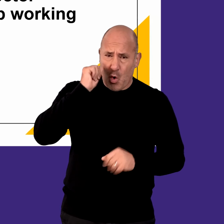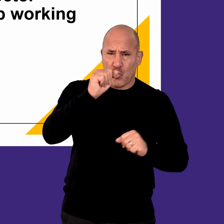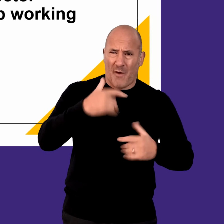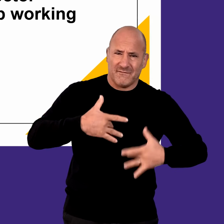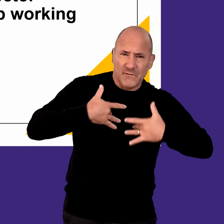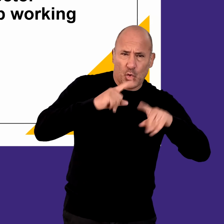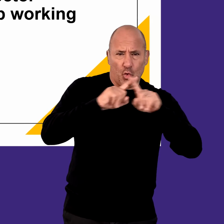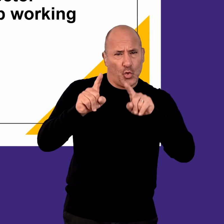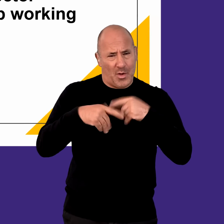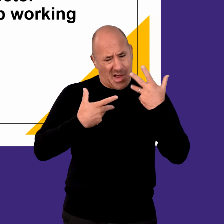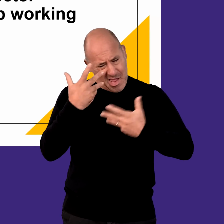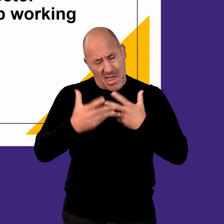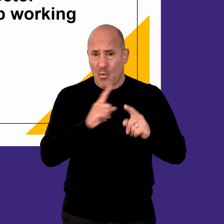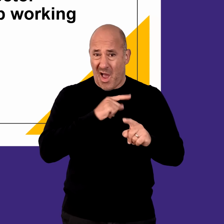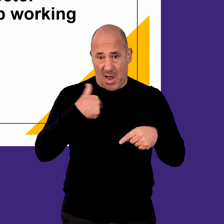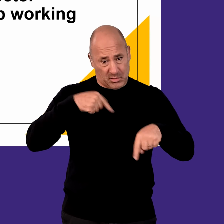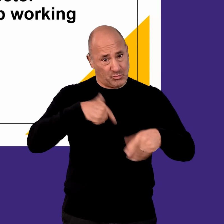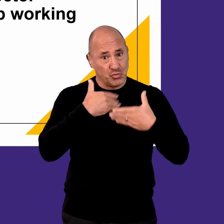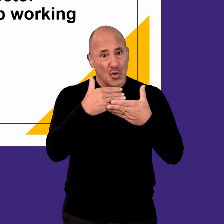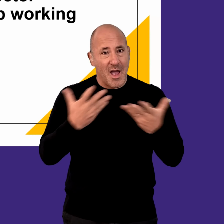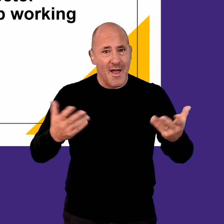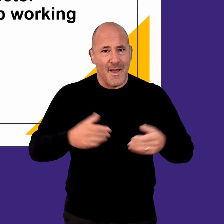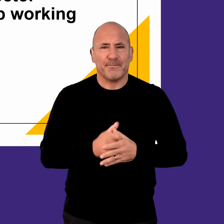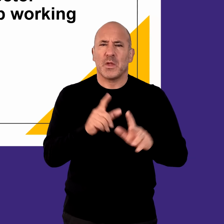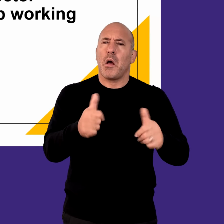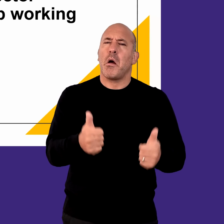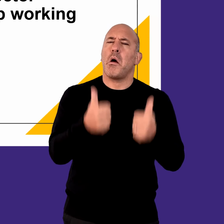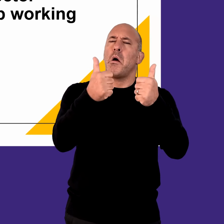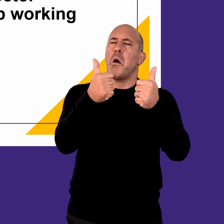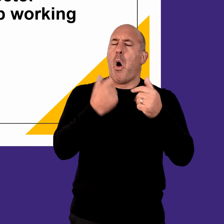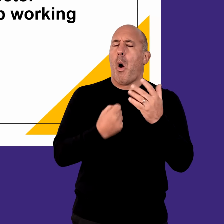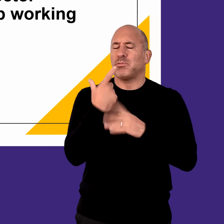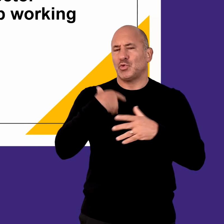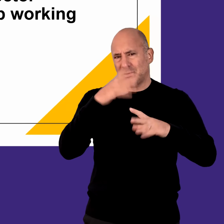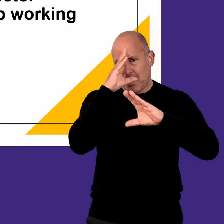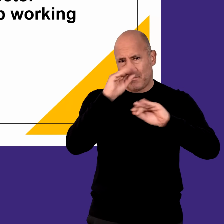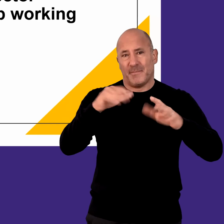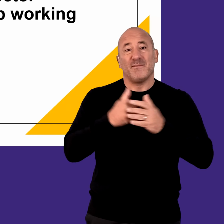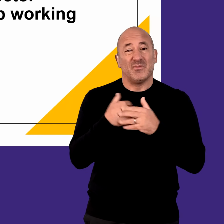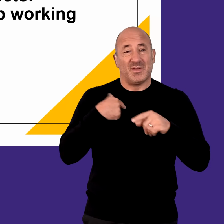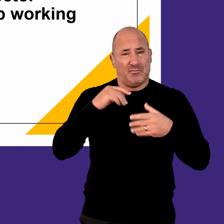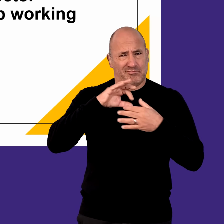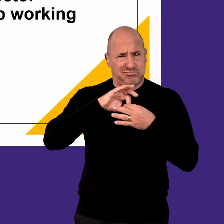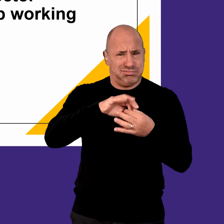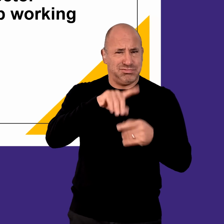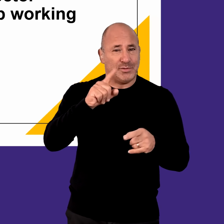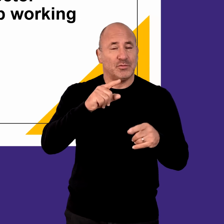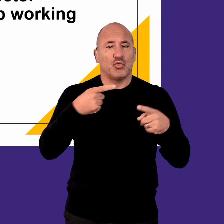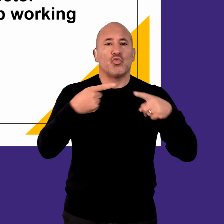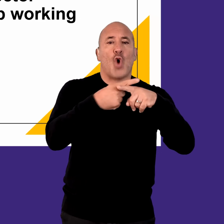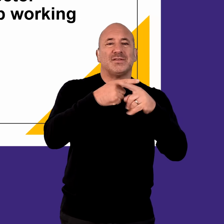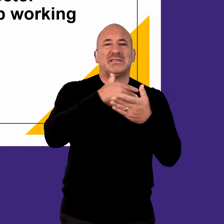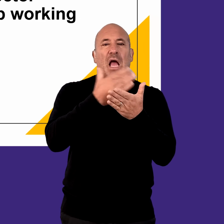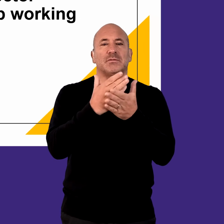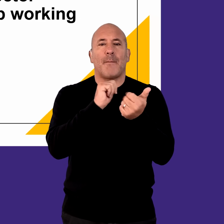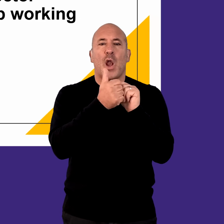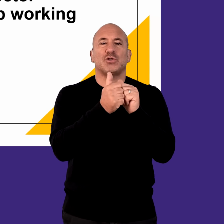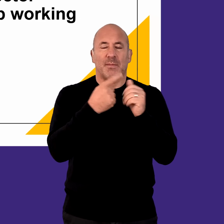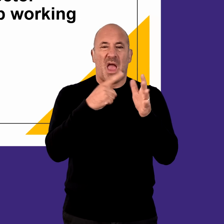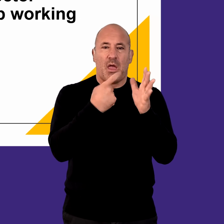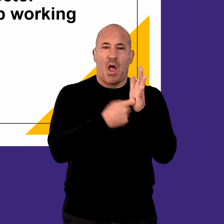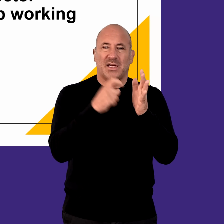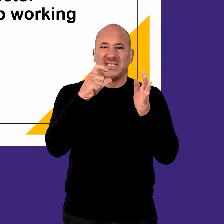of feedback and thoughts on what I say as I am here to share, really. But it's great to have the chance. We've been working hard at